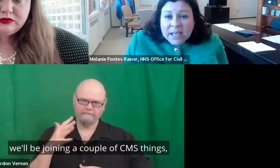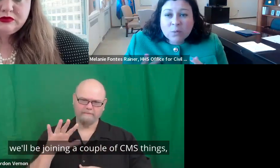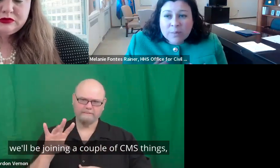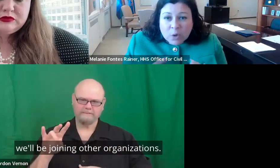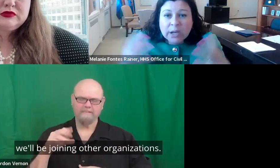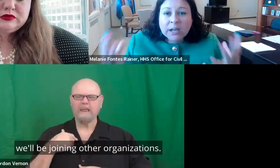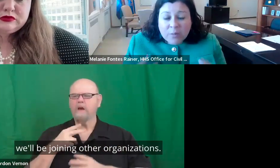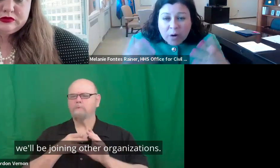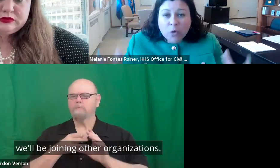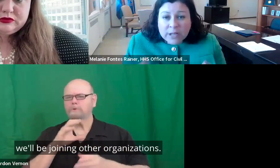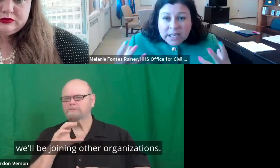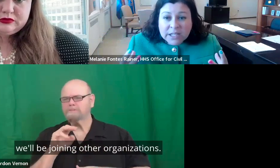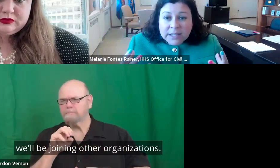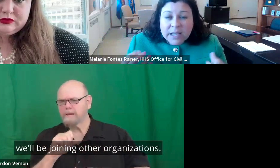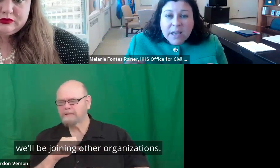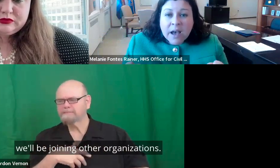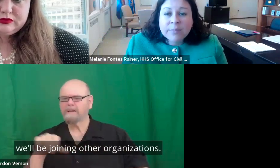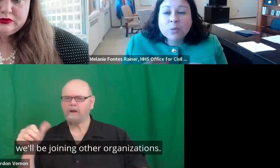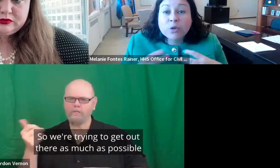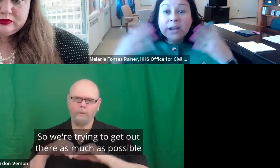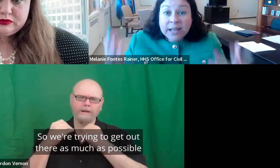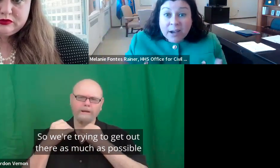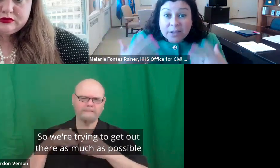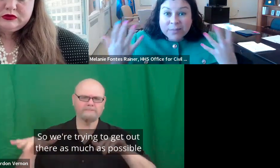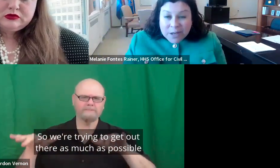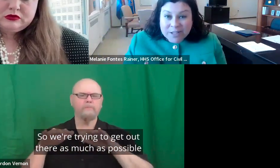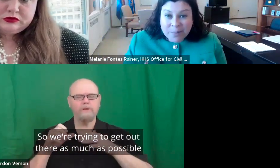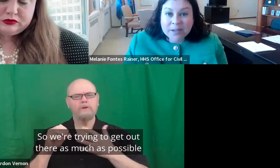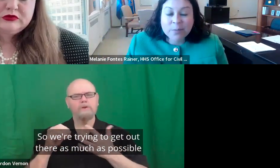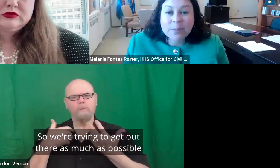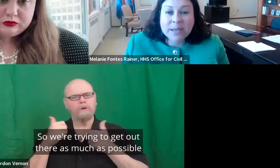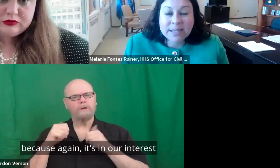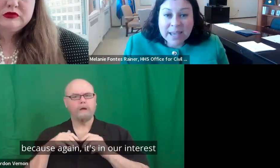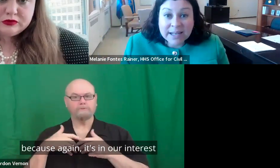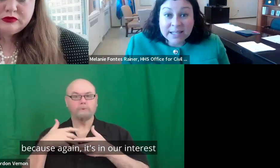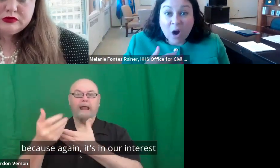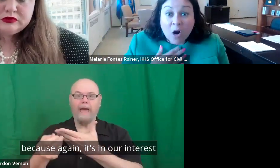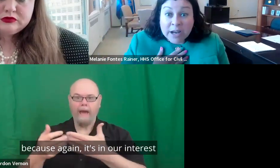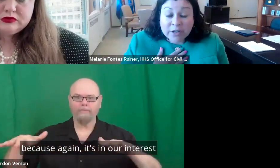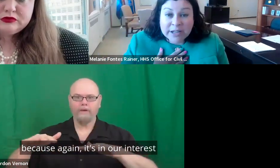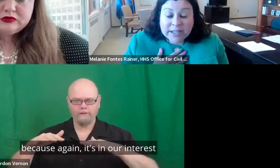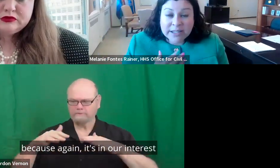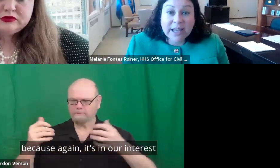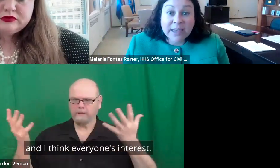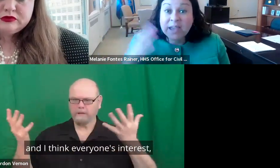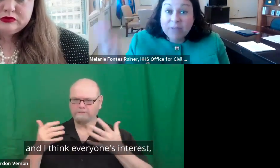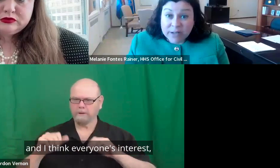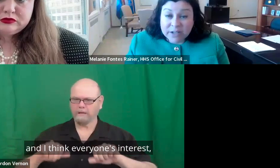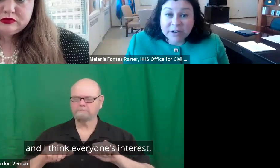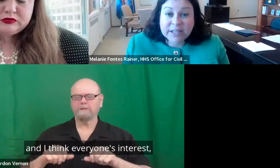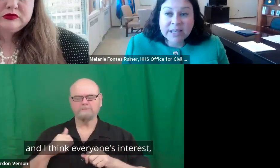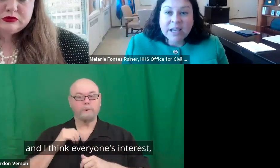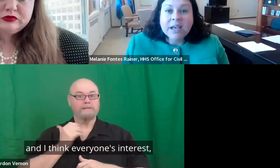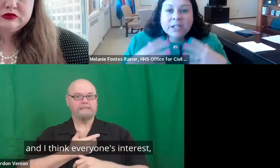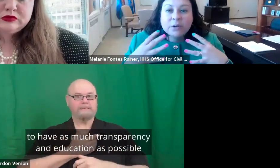CMS things. We'll be joining other organizations. So we're trying to get out there as much as possible because, again, it's in our interest, and I think